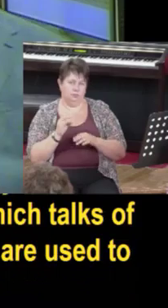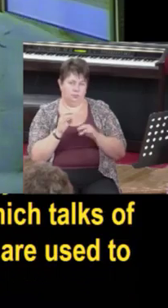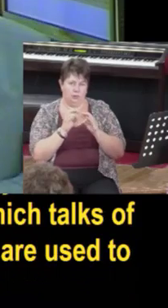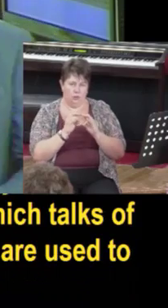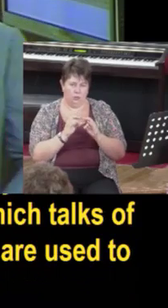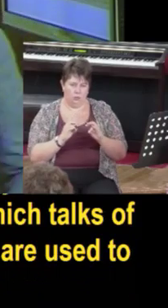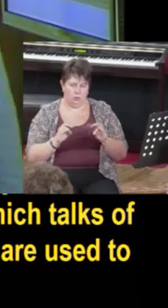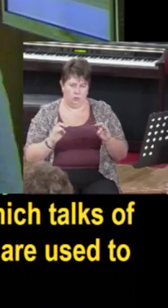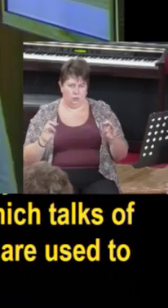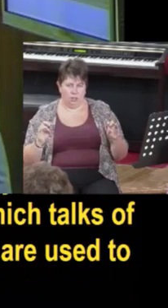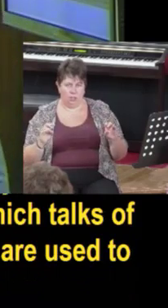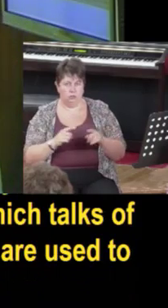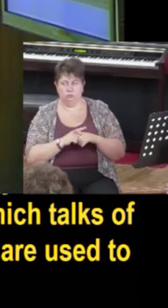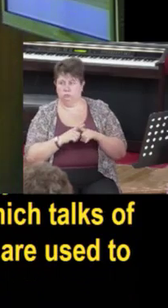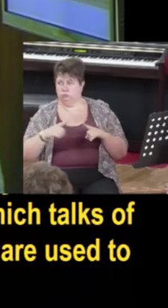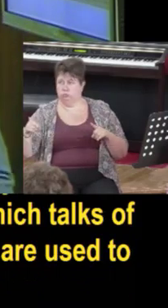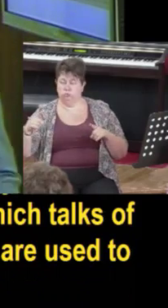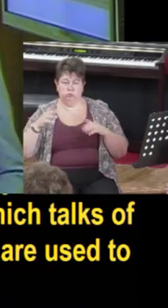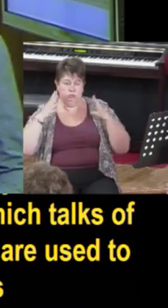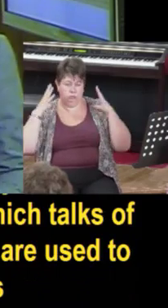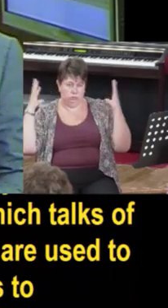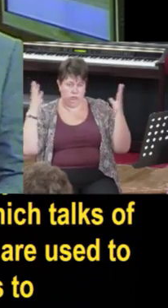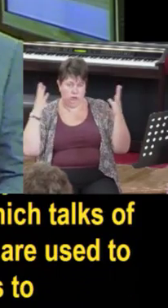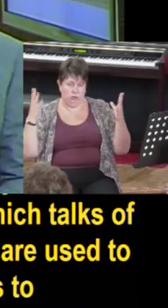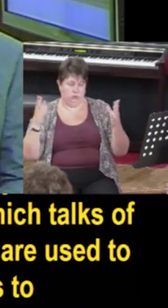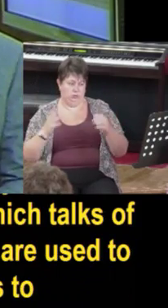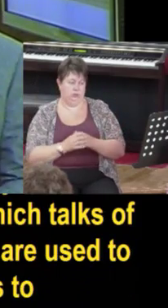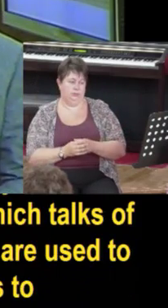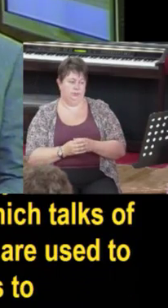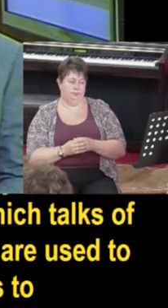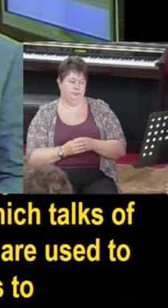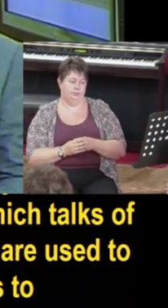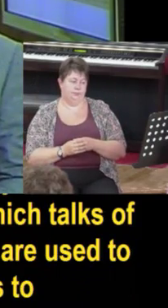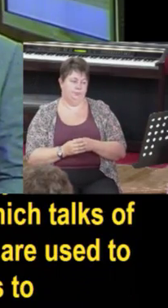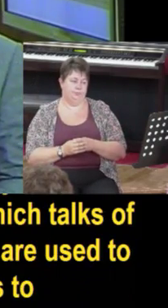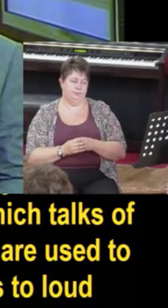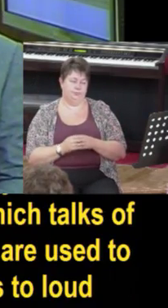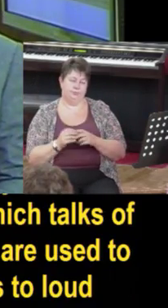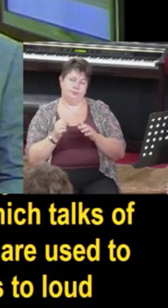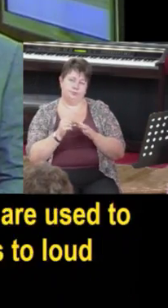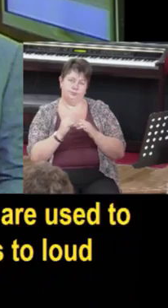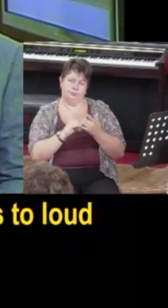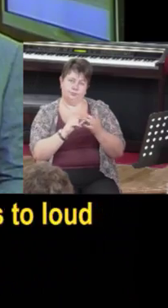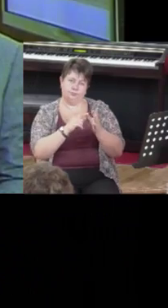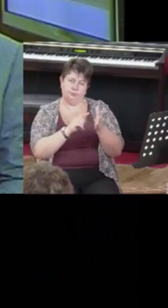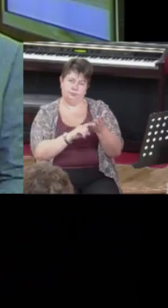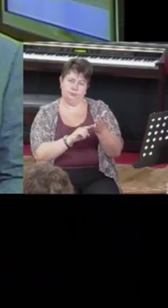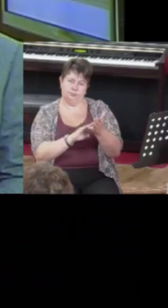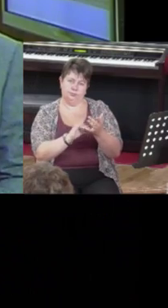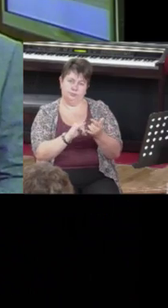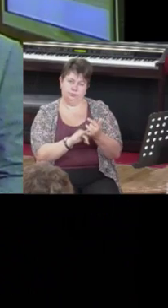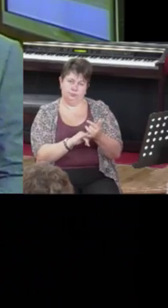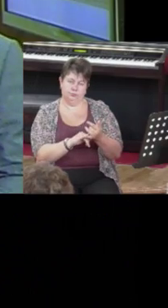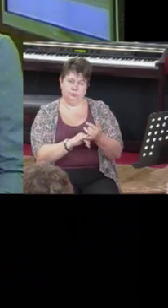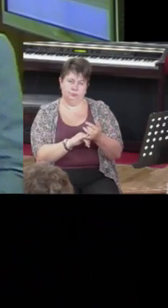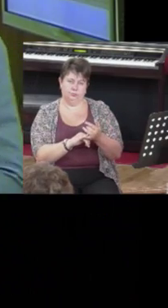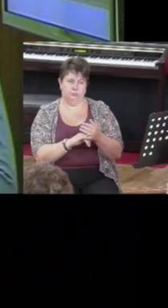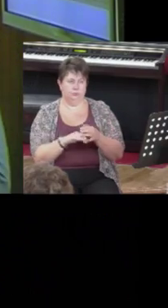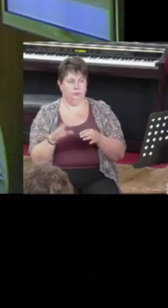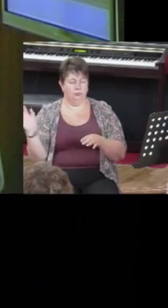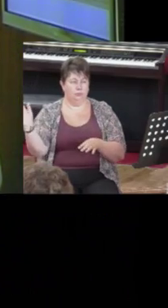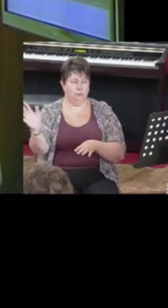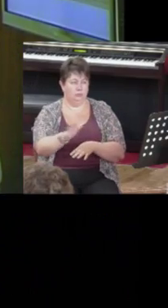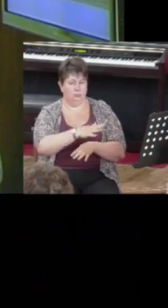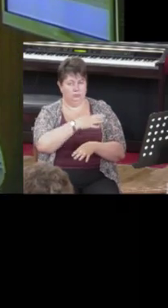ones that are really quite loud, like the clashing of cymbals. So the Psalms, undoubtedly, is a